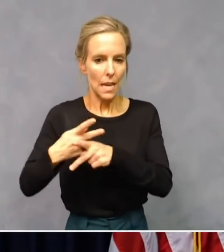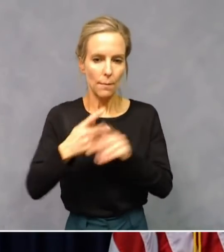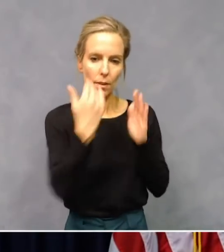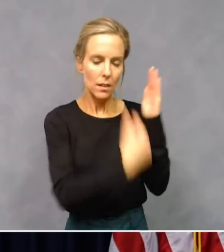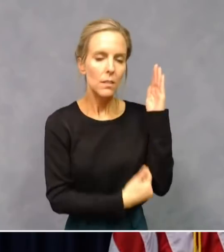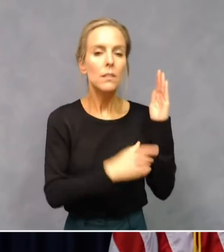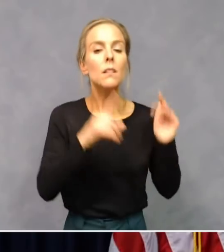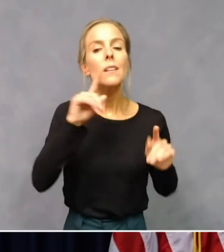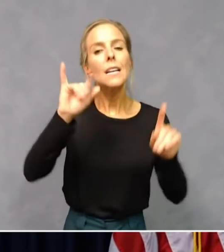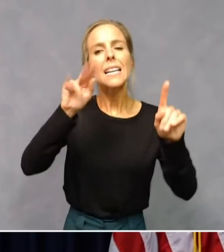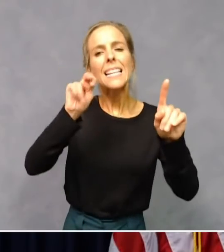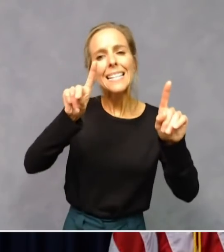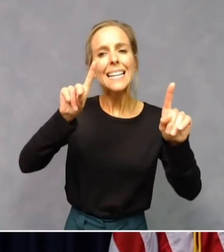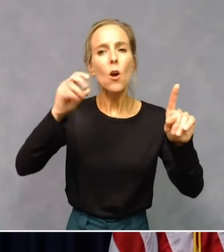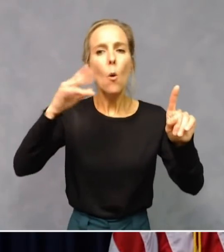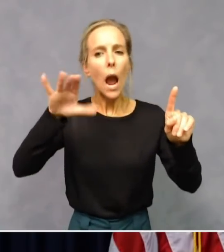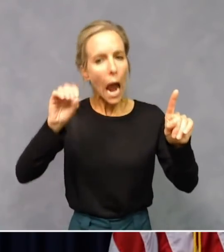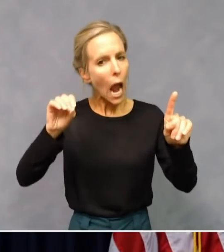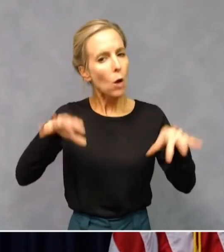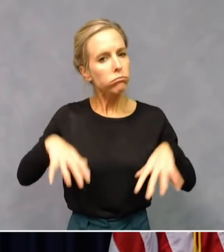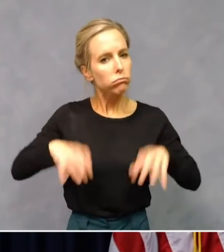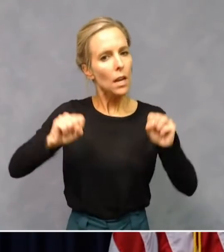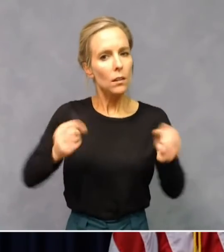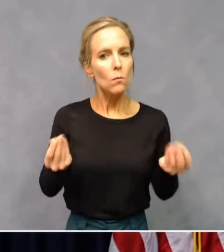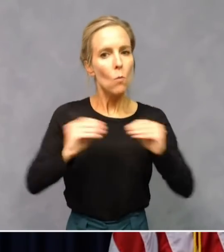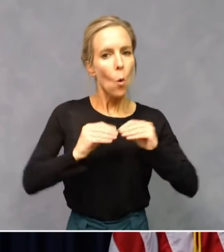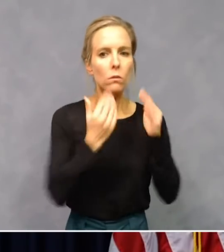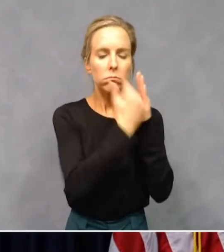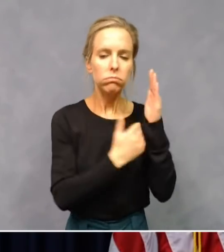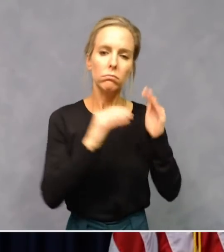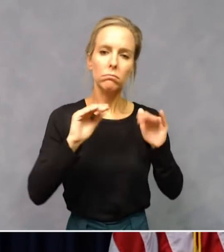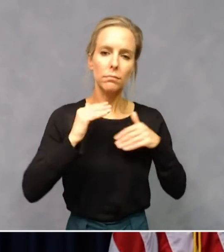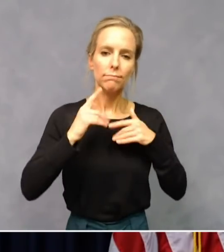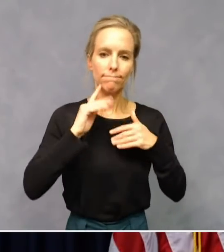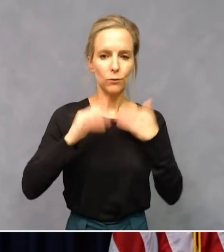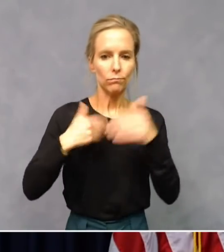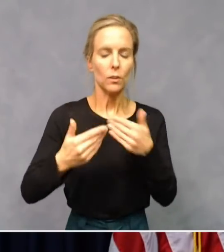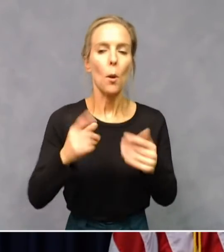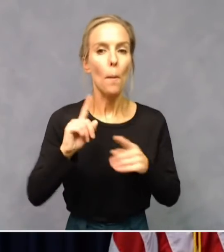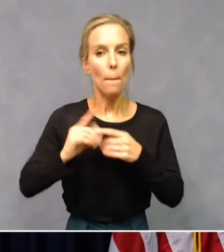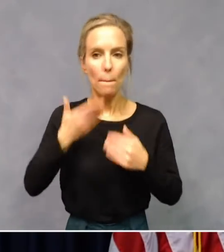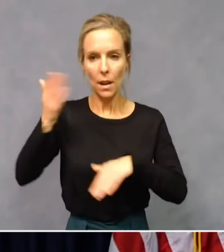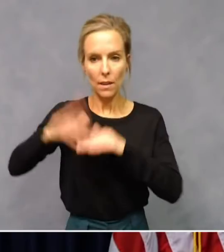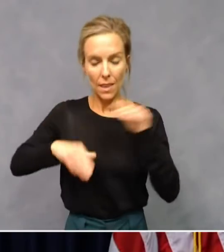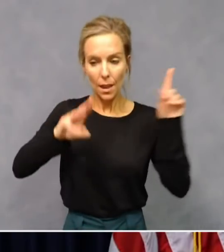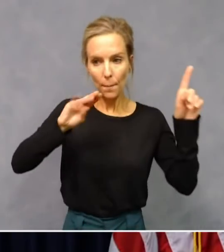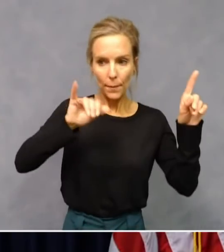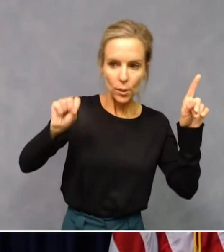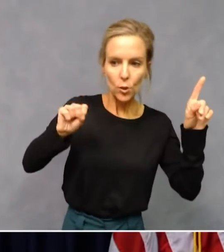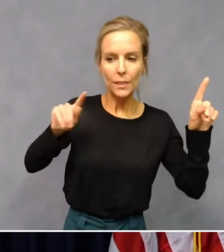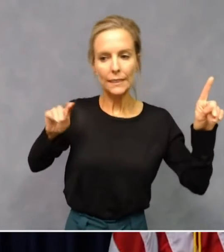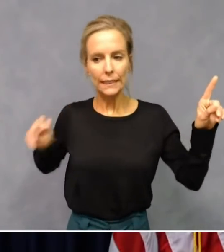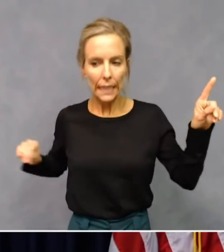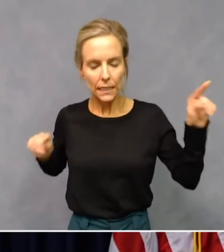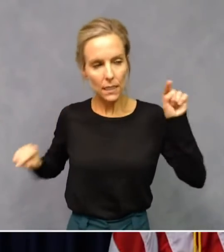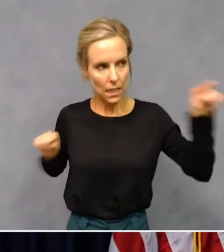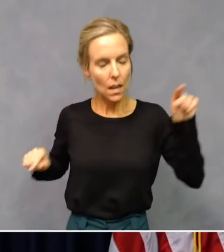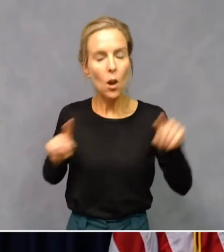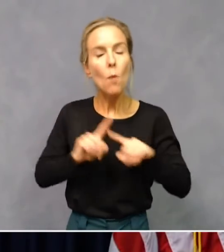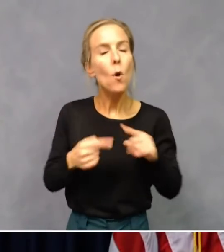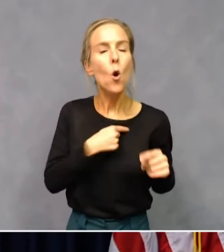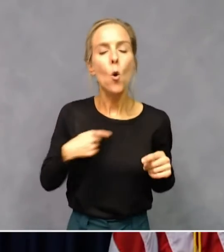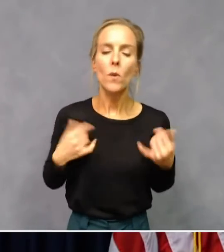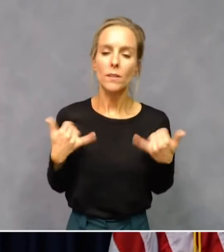more steps than Tennessee and Missouri, but we have kept more restrictions